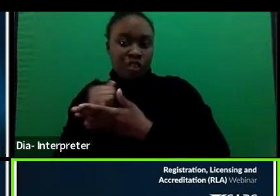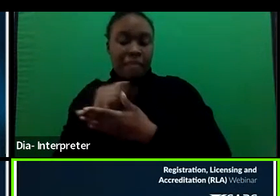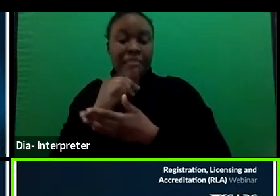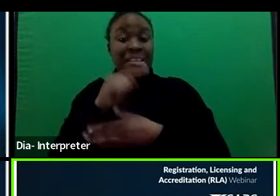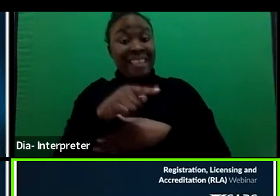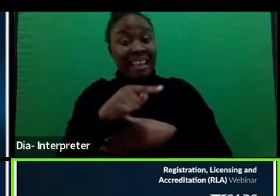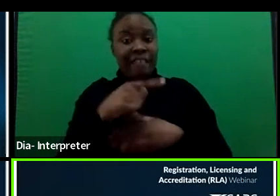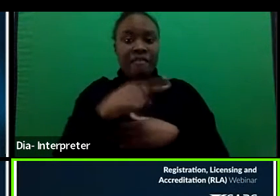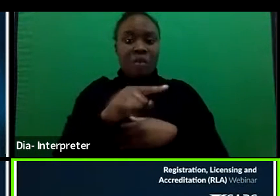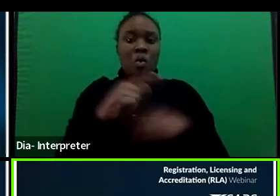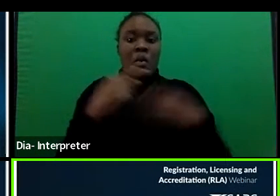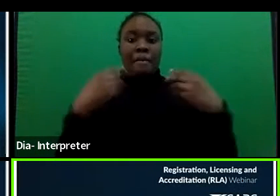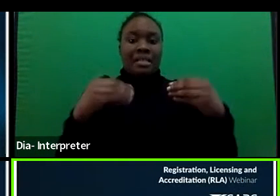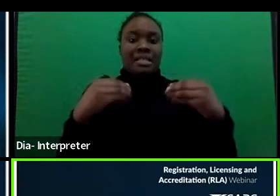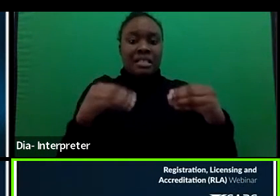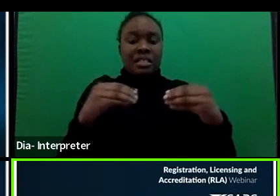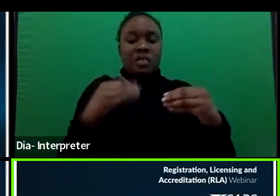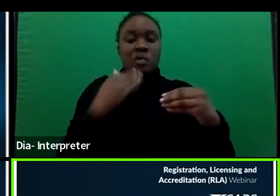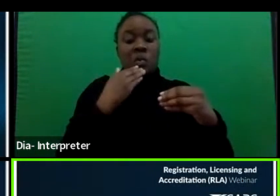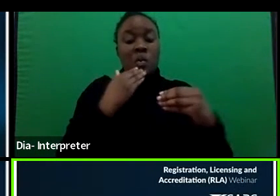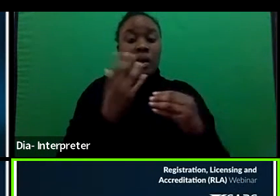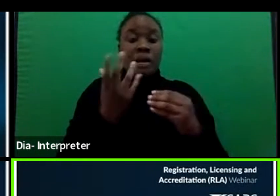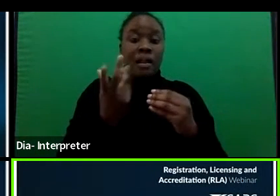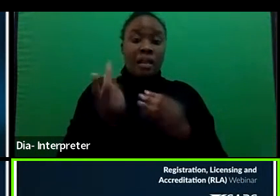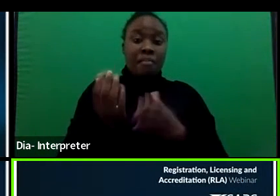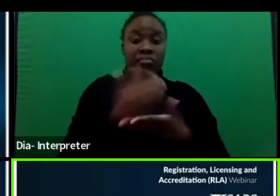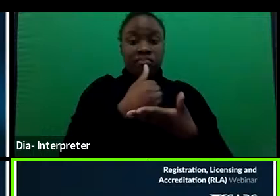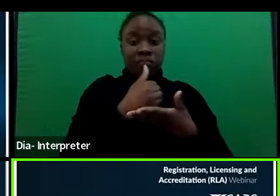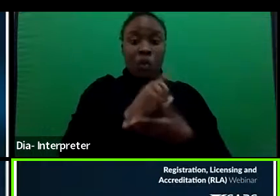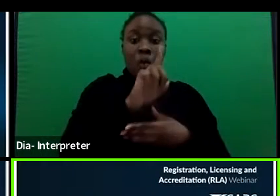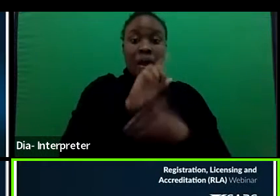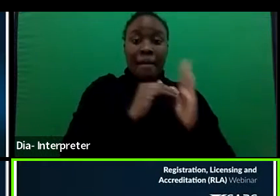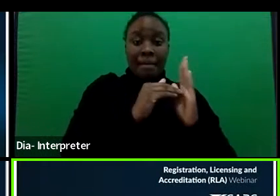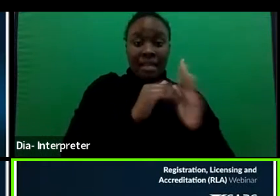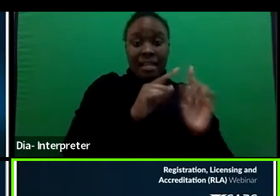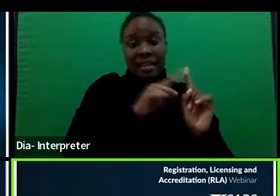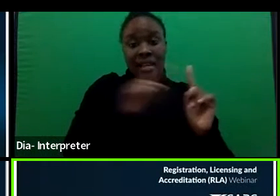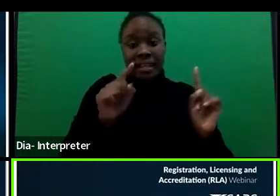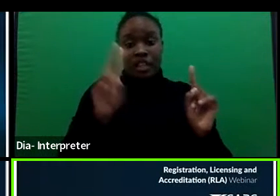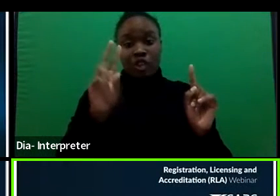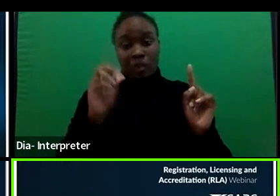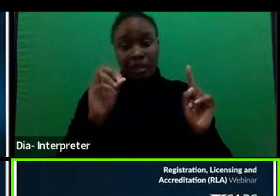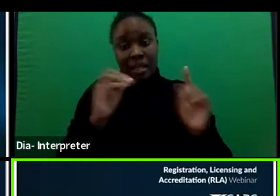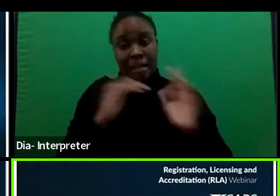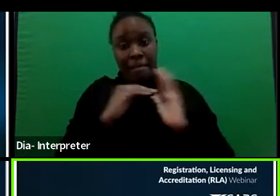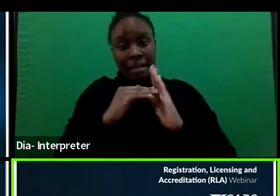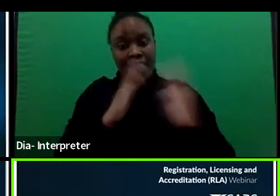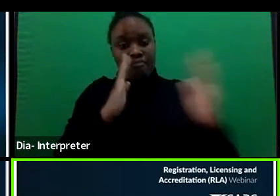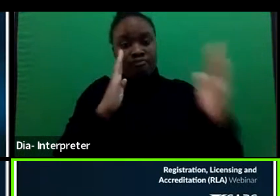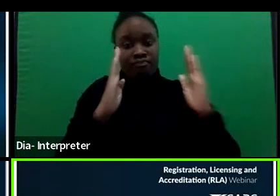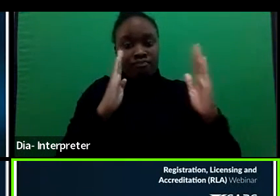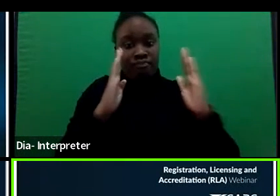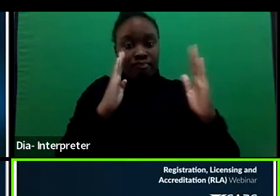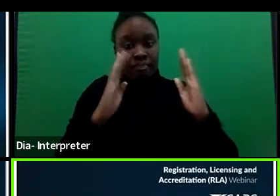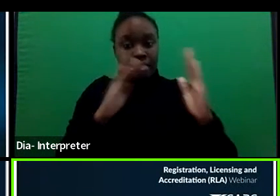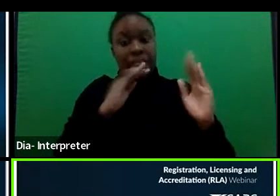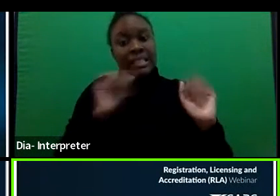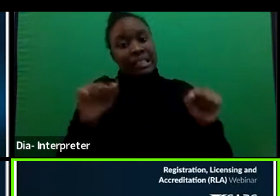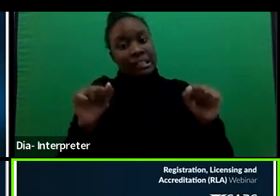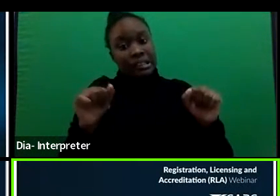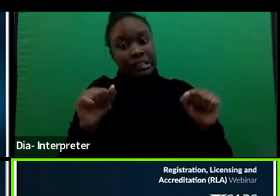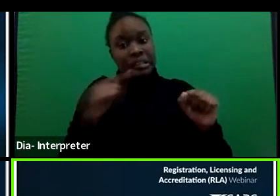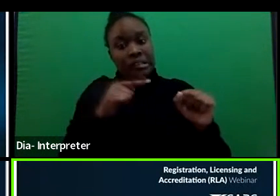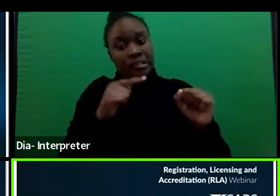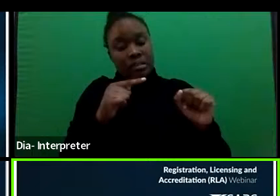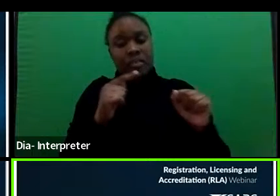are having an income between 1 million and 20 million. So yes, it's also